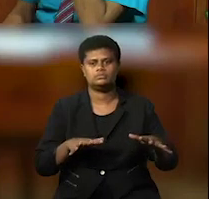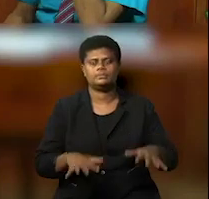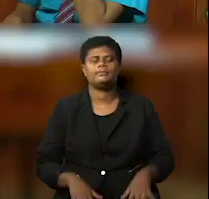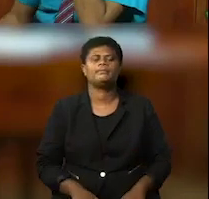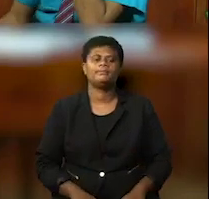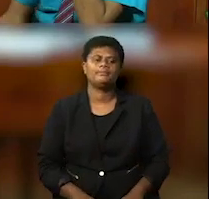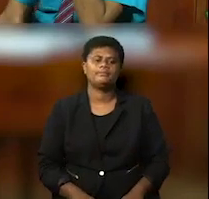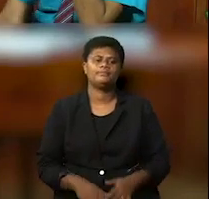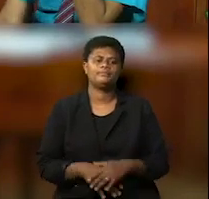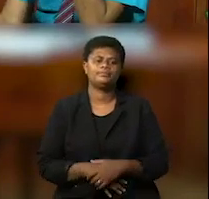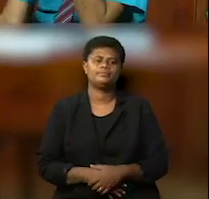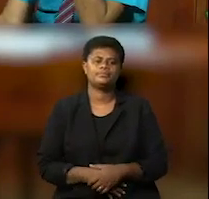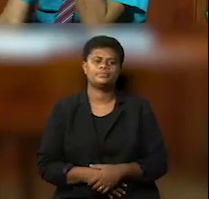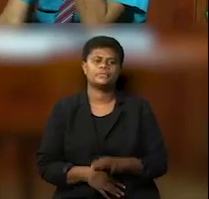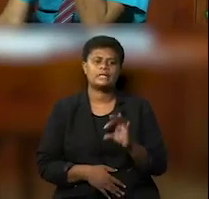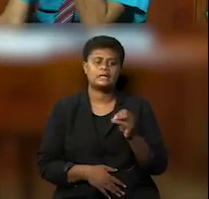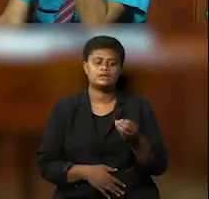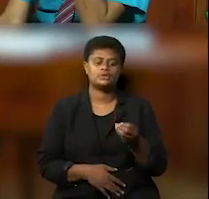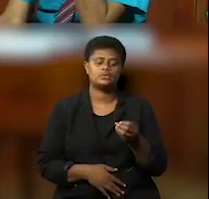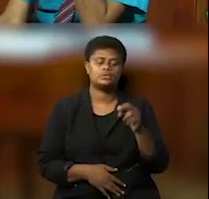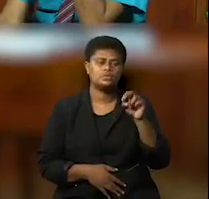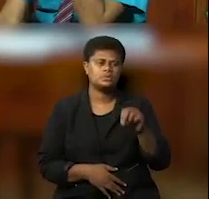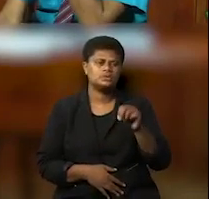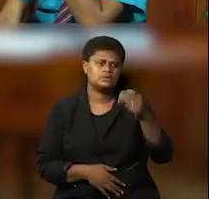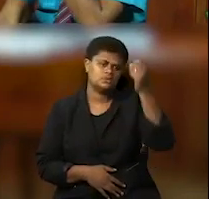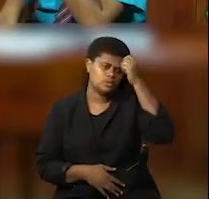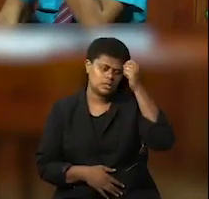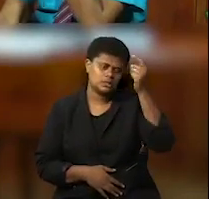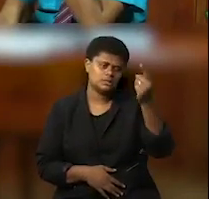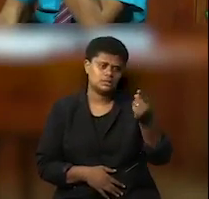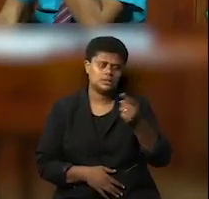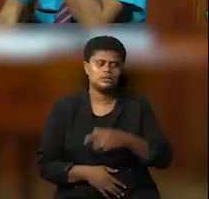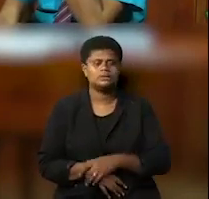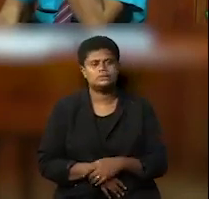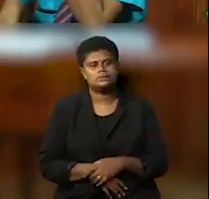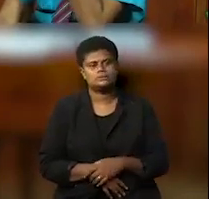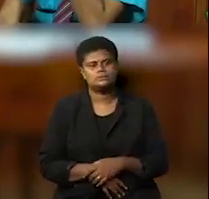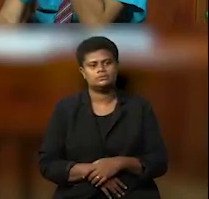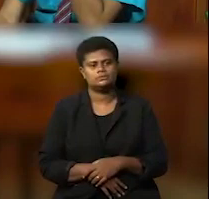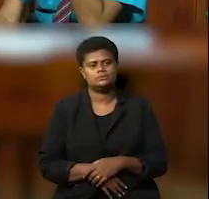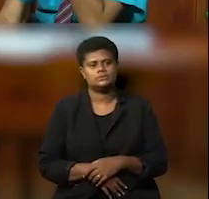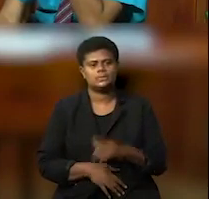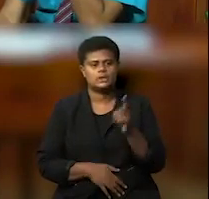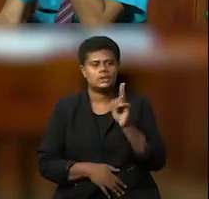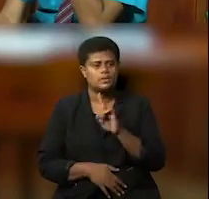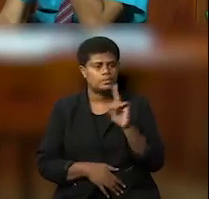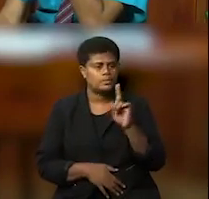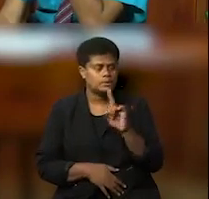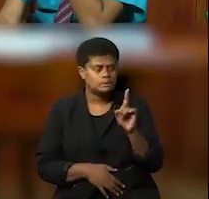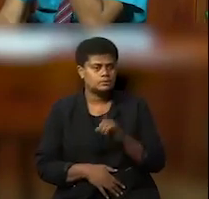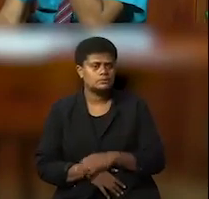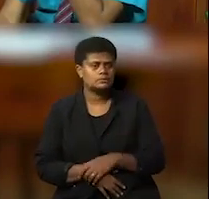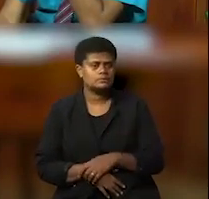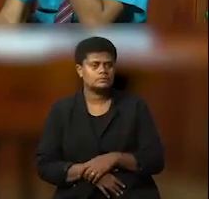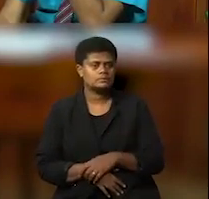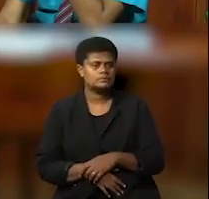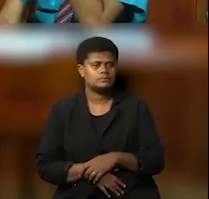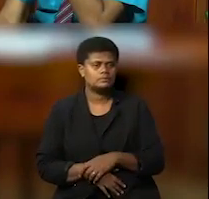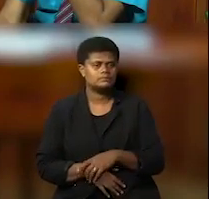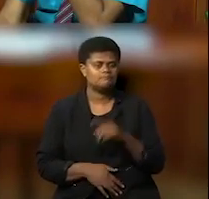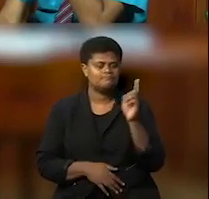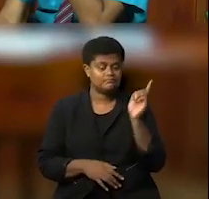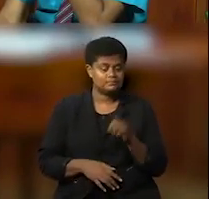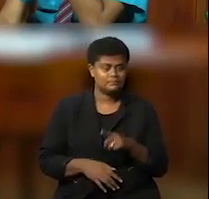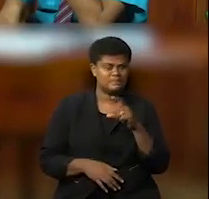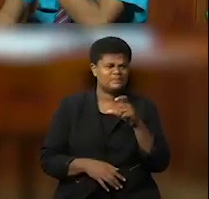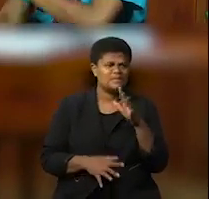it, I think we have to understand the symbolism that the book of Hebrew has with the ordeals of the sanctuary and what the consuming fire